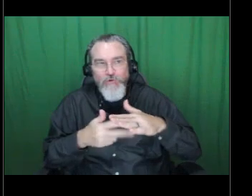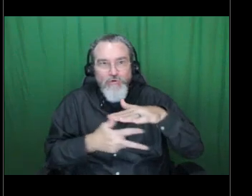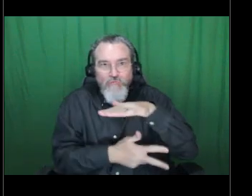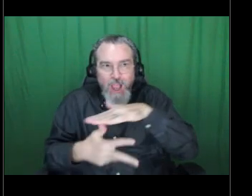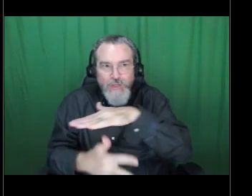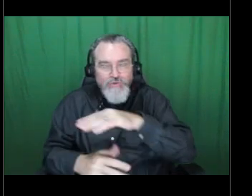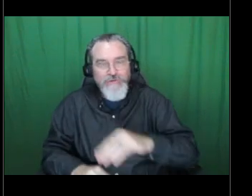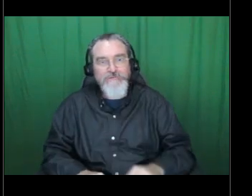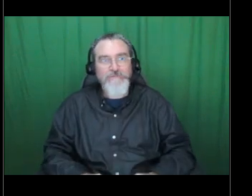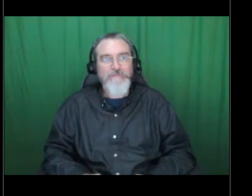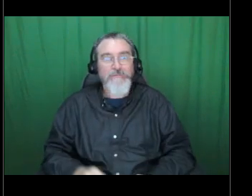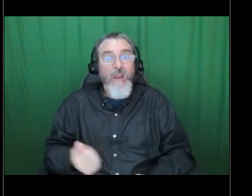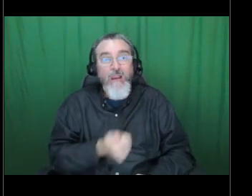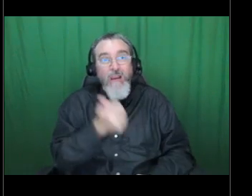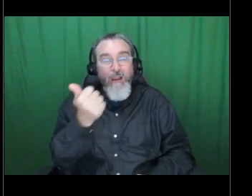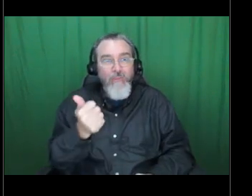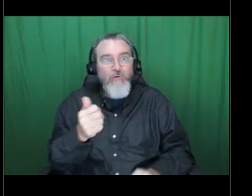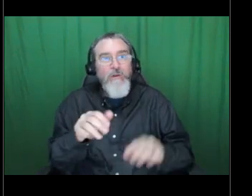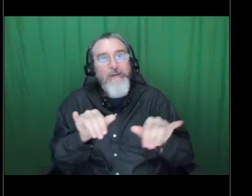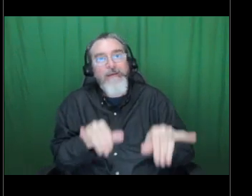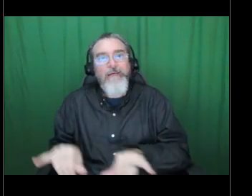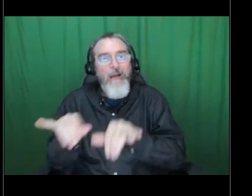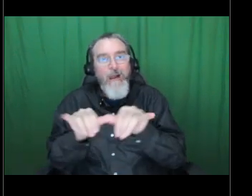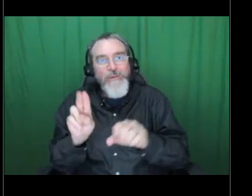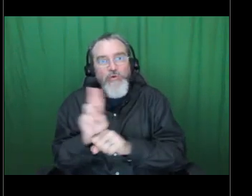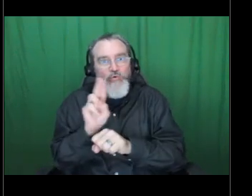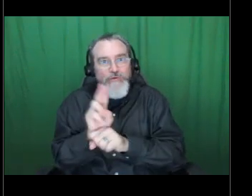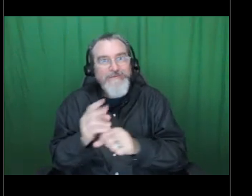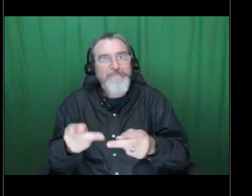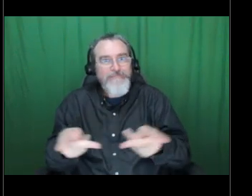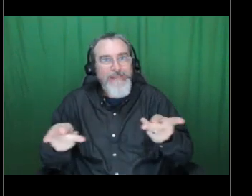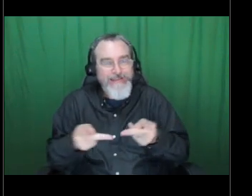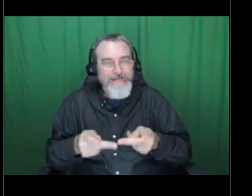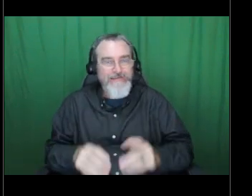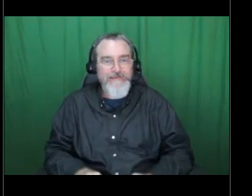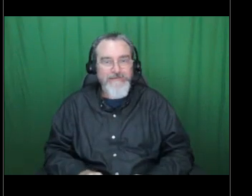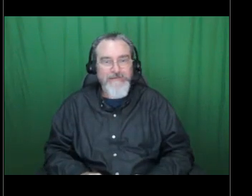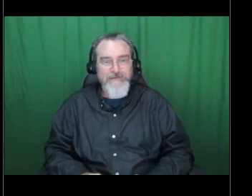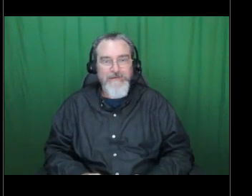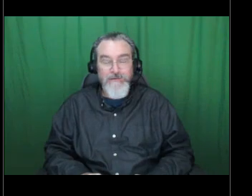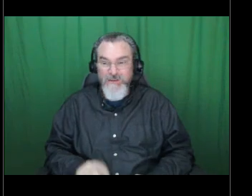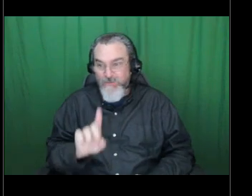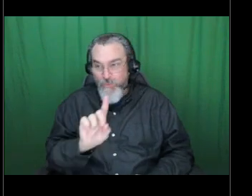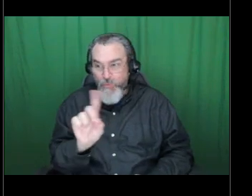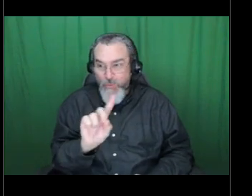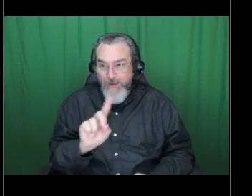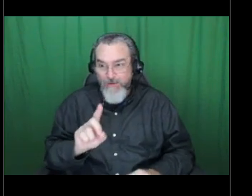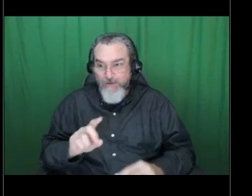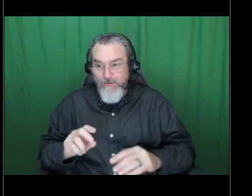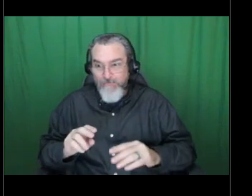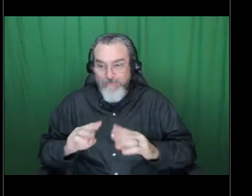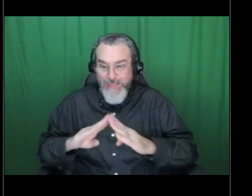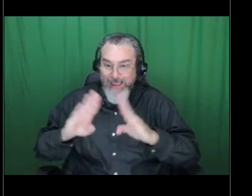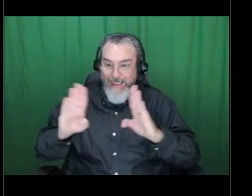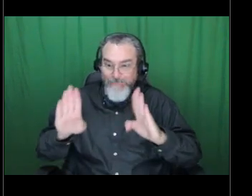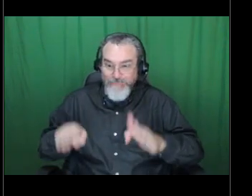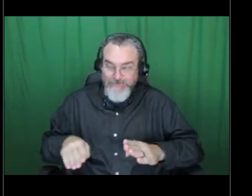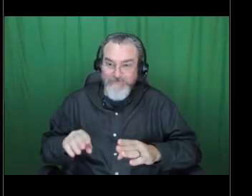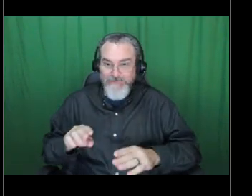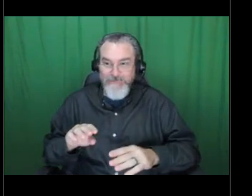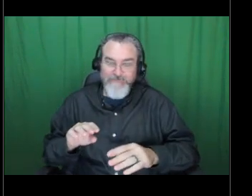other common use spaces, the floor with dwelling units is considered the